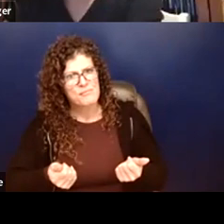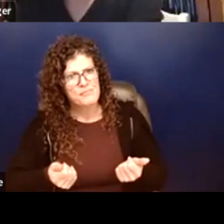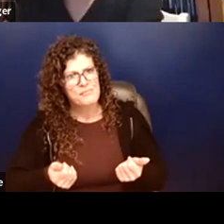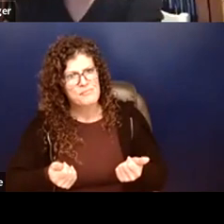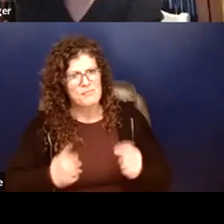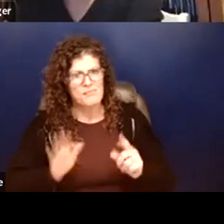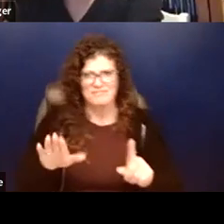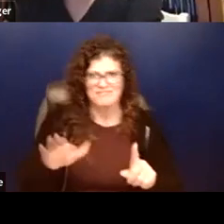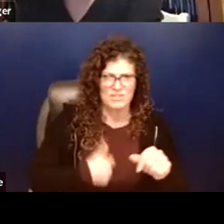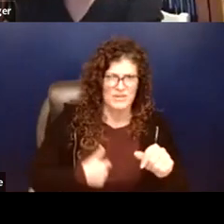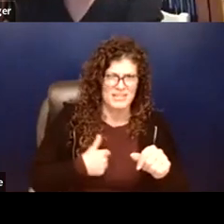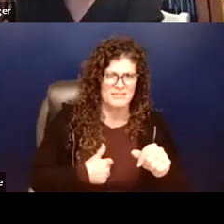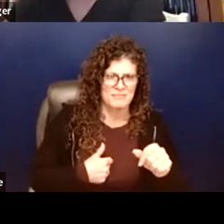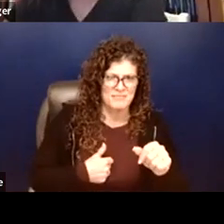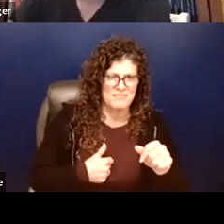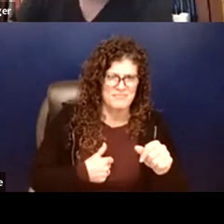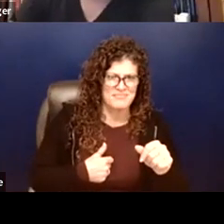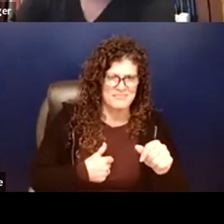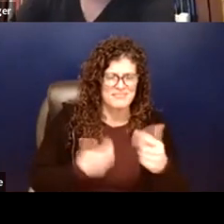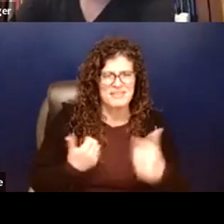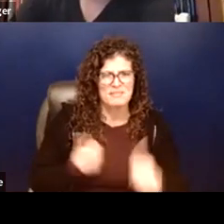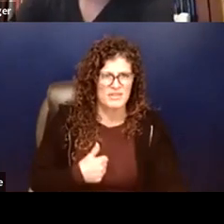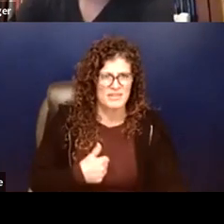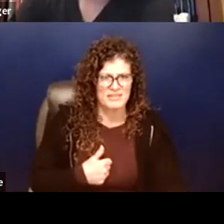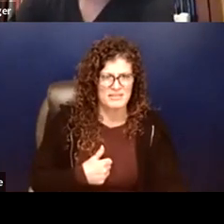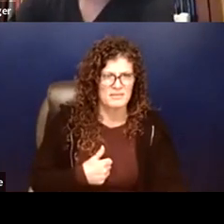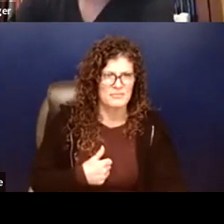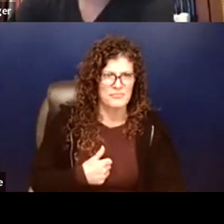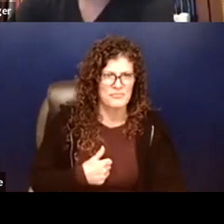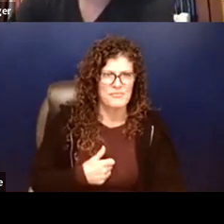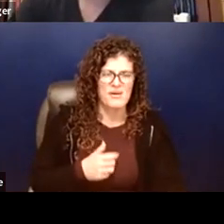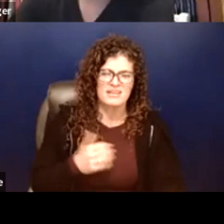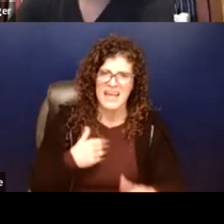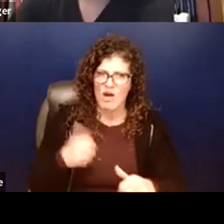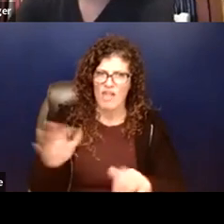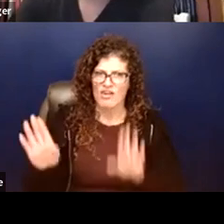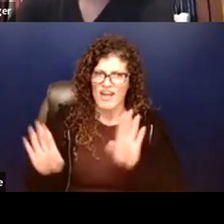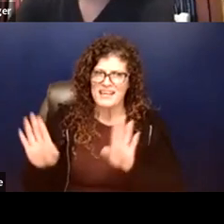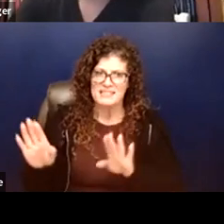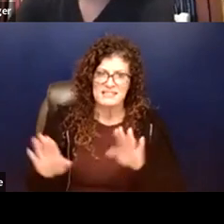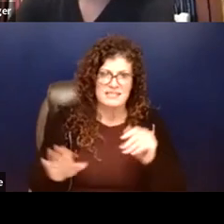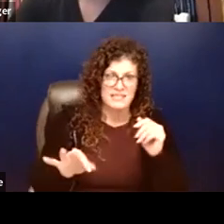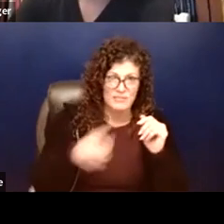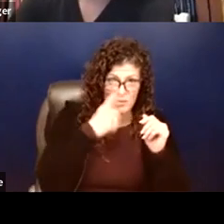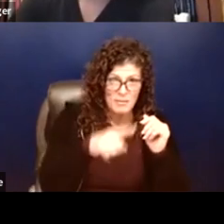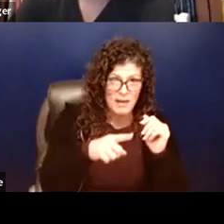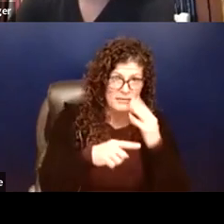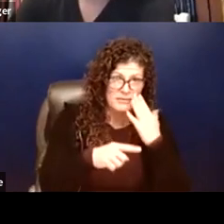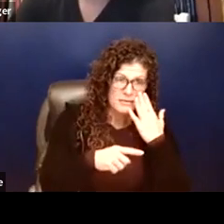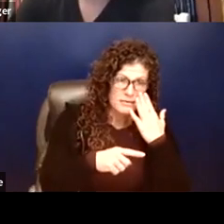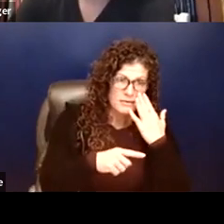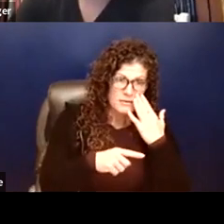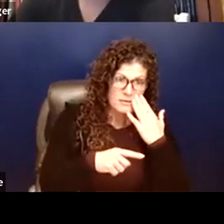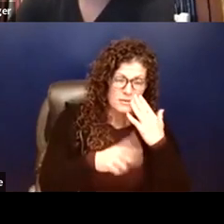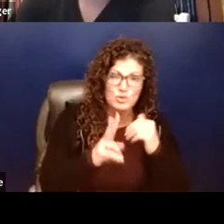specifically. Yep. Sorry. And then, I just want to make sure that we have other hands. If you don't mind,